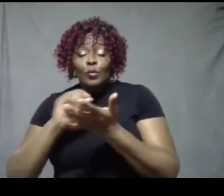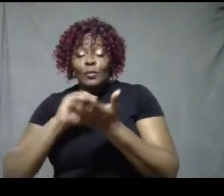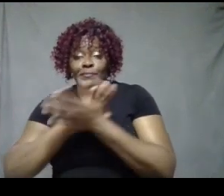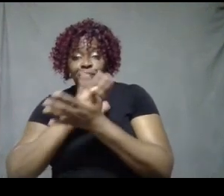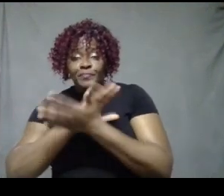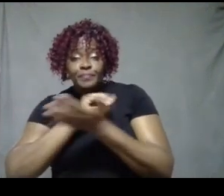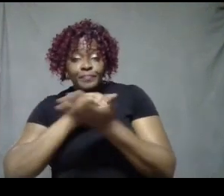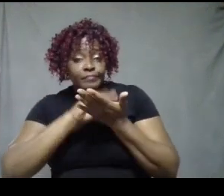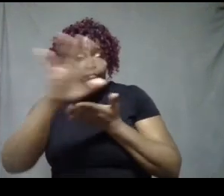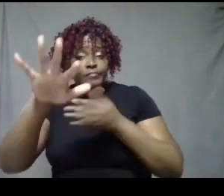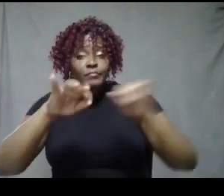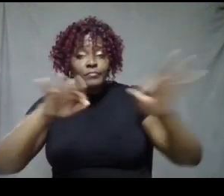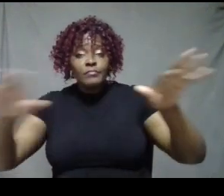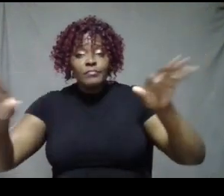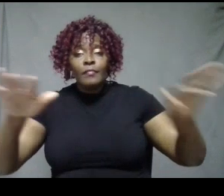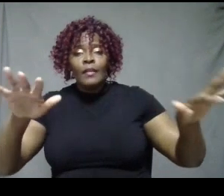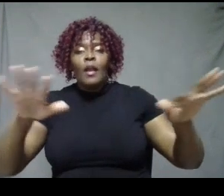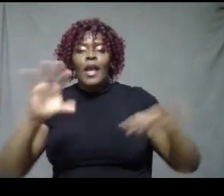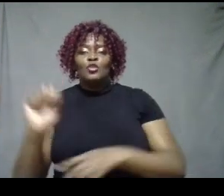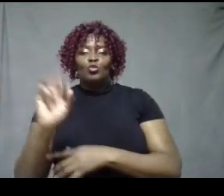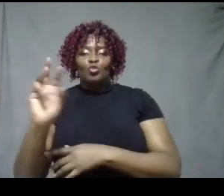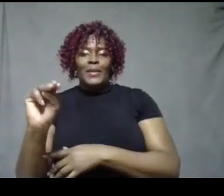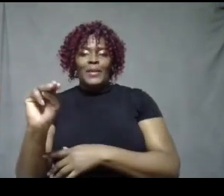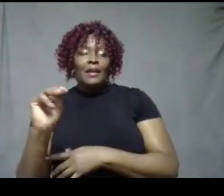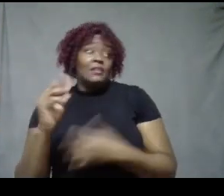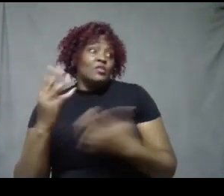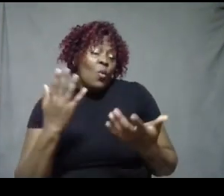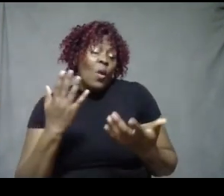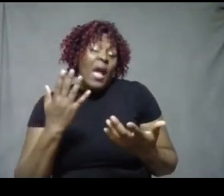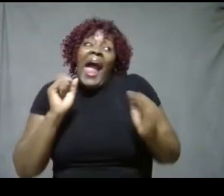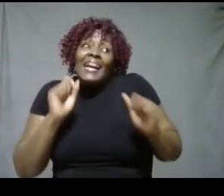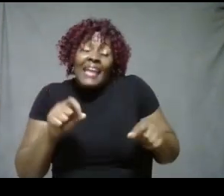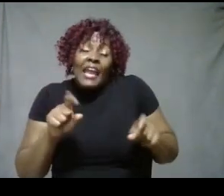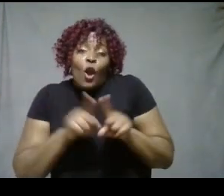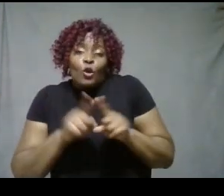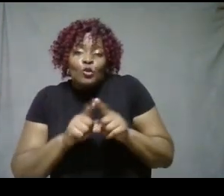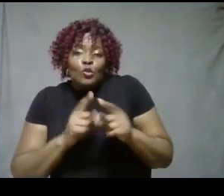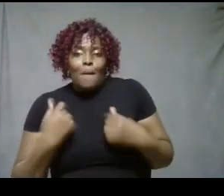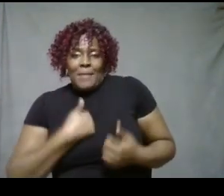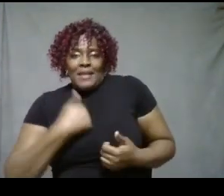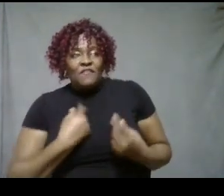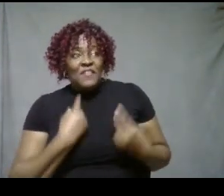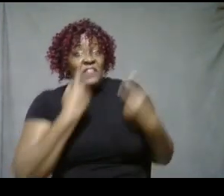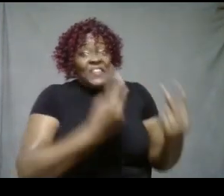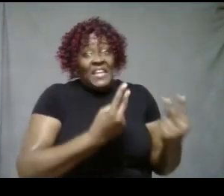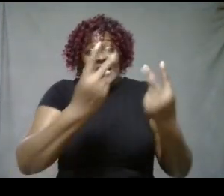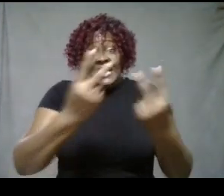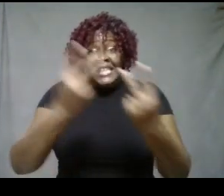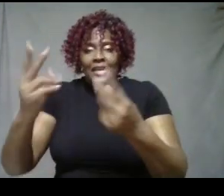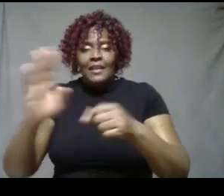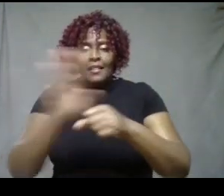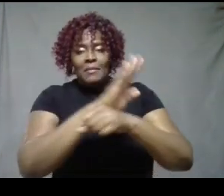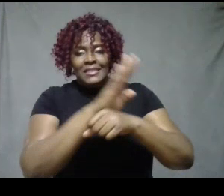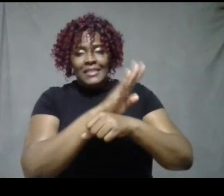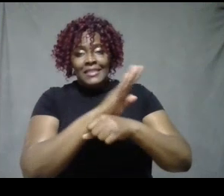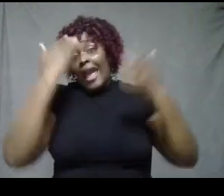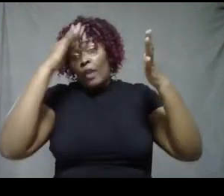take some more time, but I can go visit businesses and go work with them. Again, I don't know which ones are going to apply or if they're